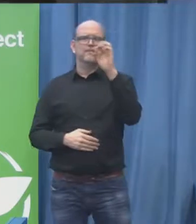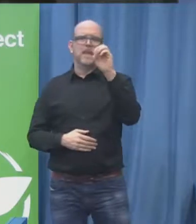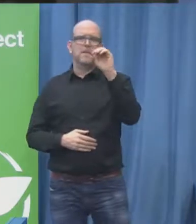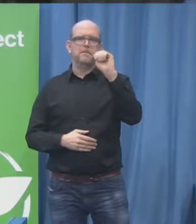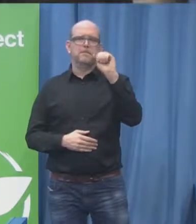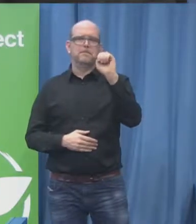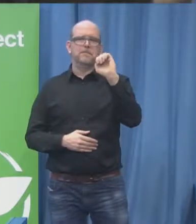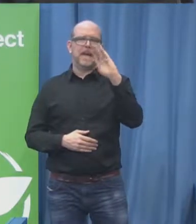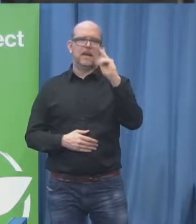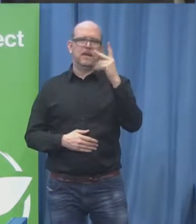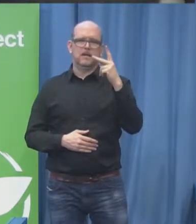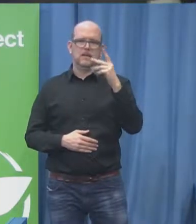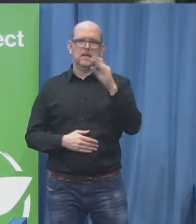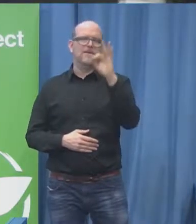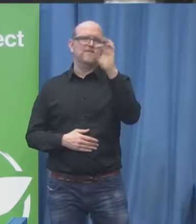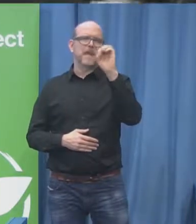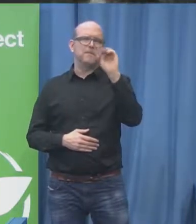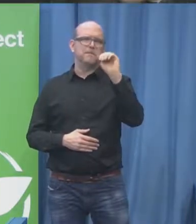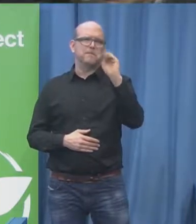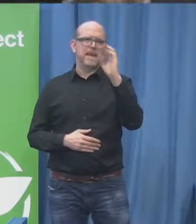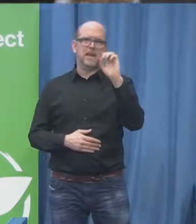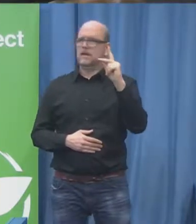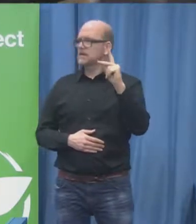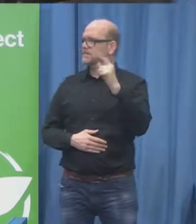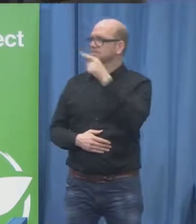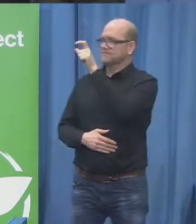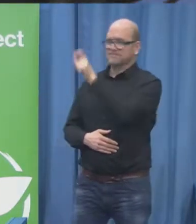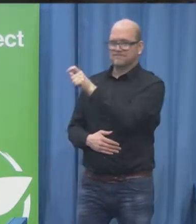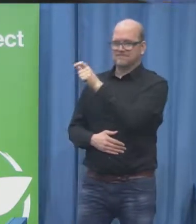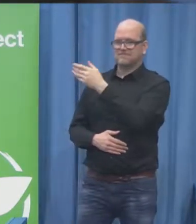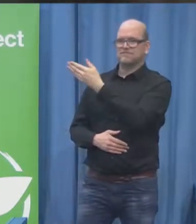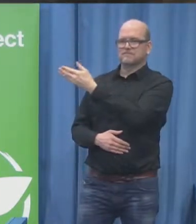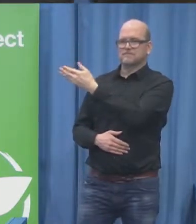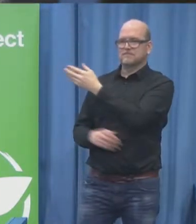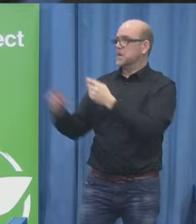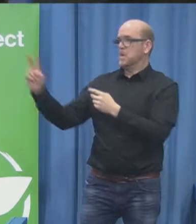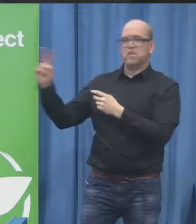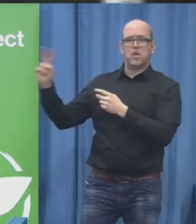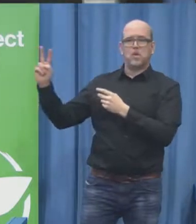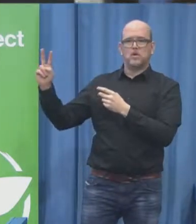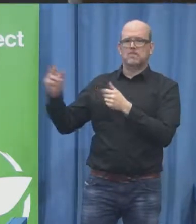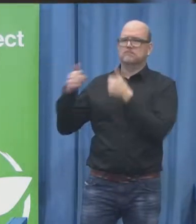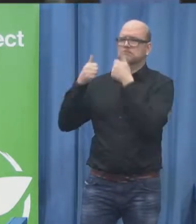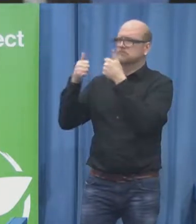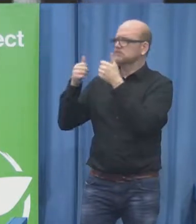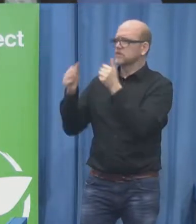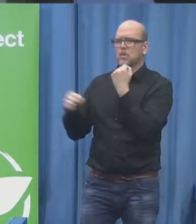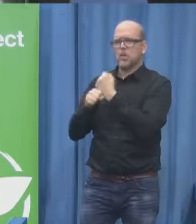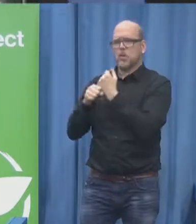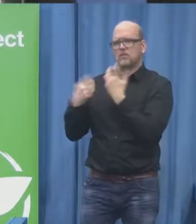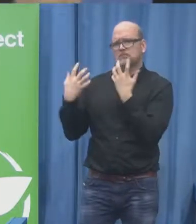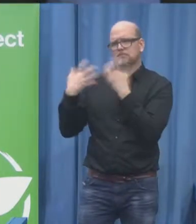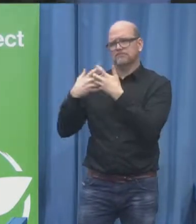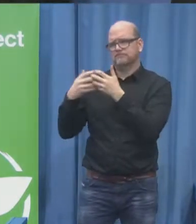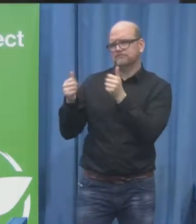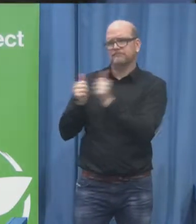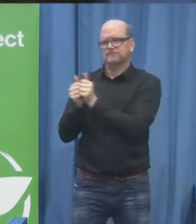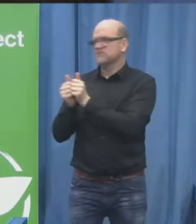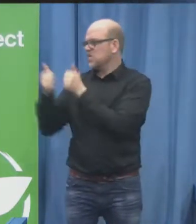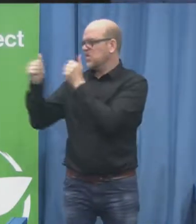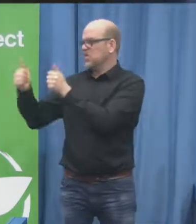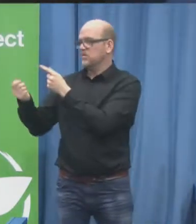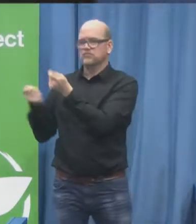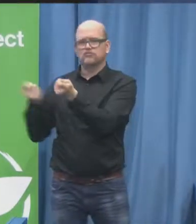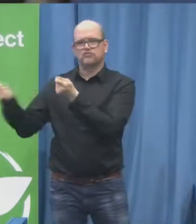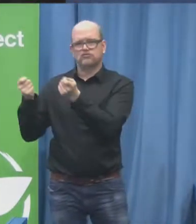seriously? These two are a great combination, Bonnie and Clyde. Okay, we'd love to have Ingrid. Ingrid, where are you? Another big round of applause